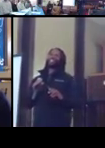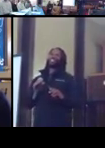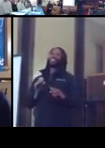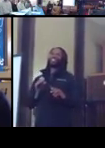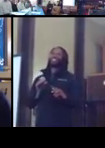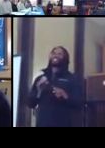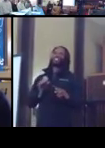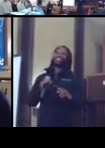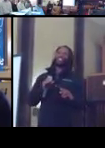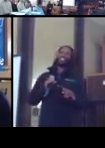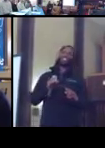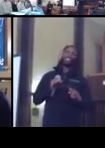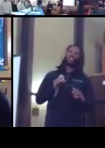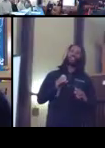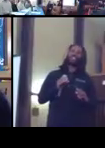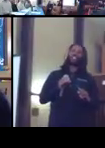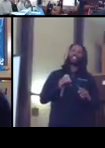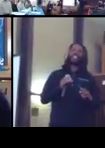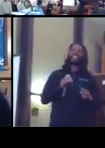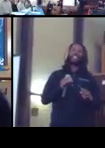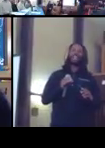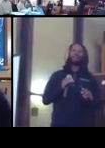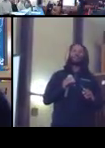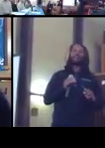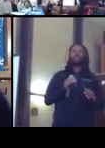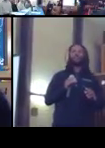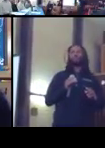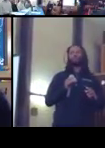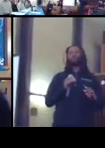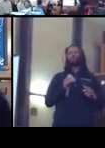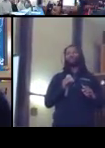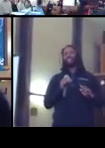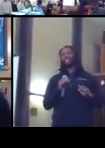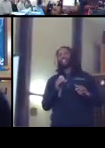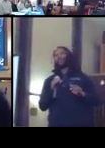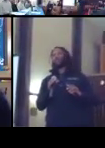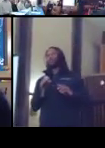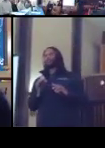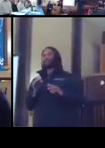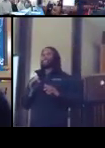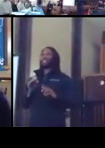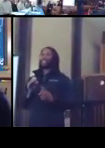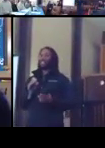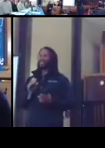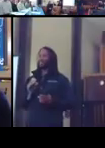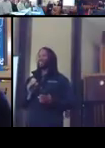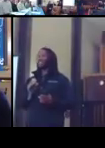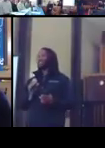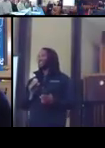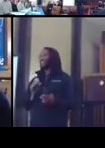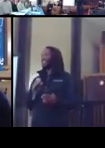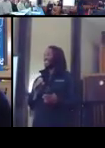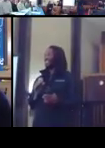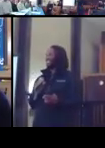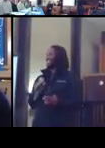And seeing the country, it kind of made me it got me to a point where it's like, dang,